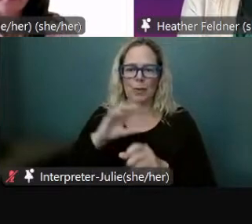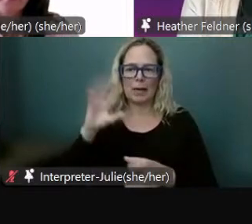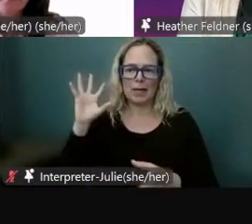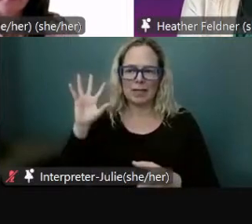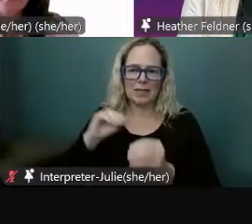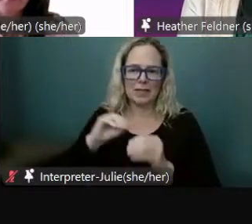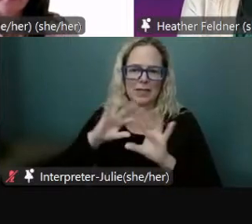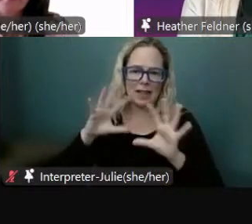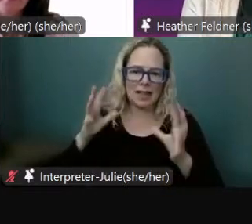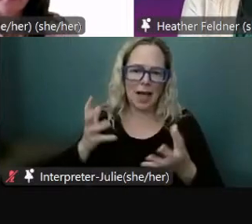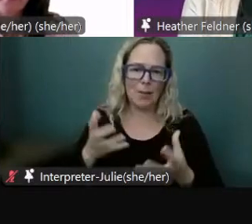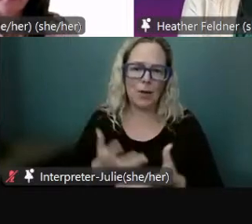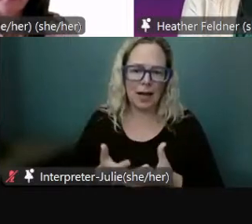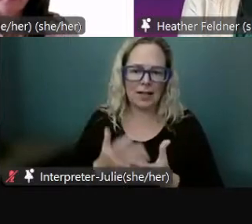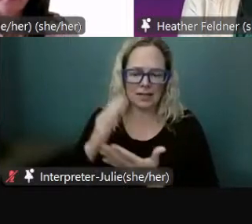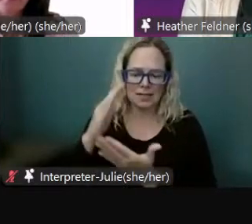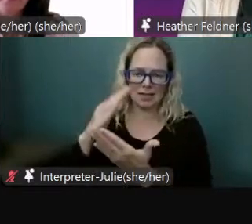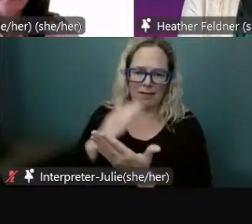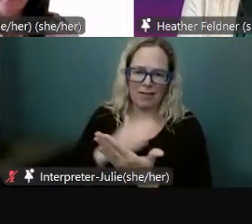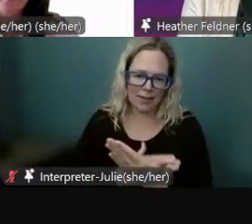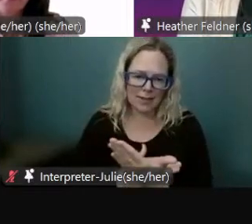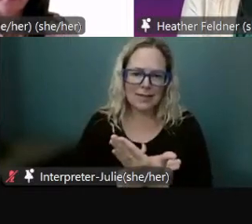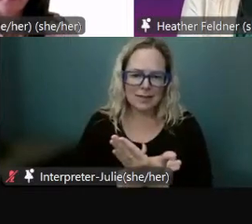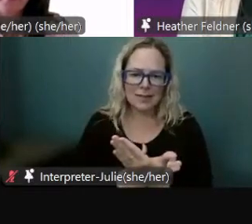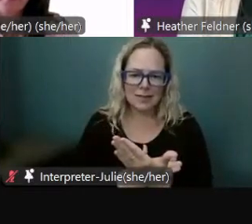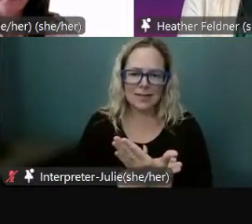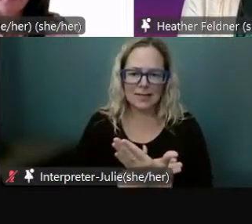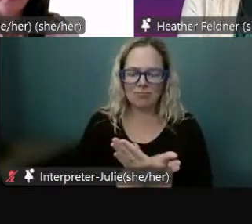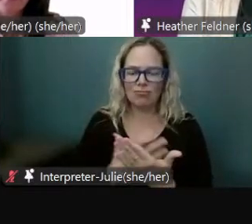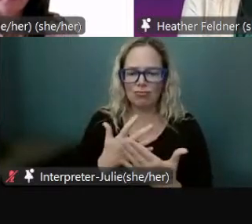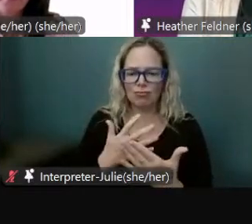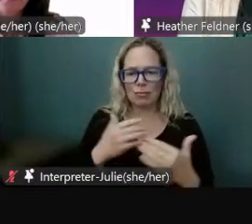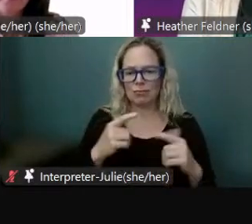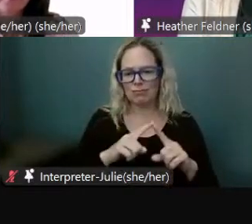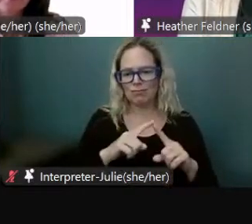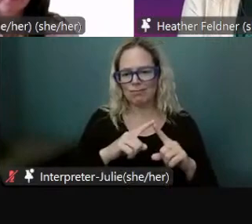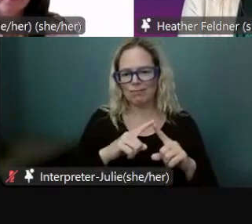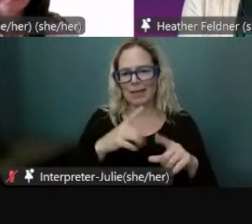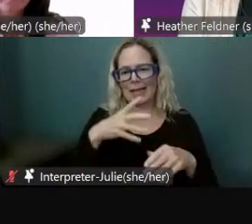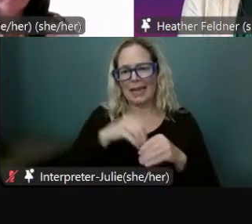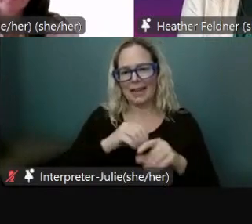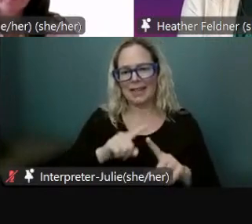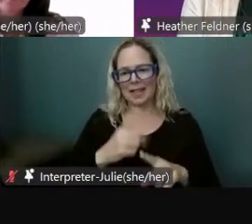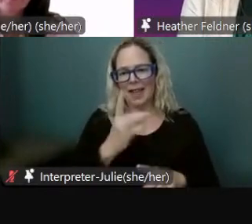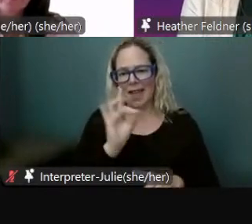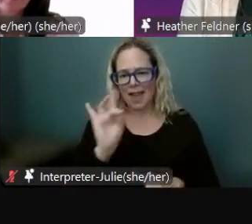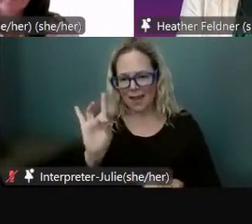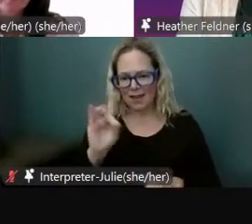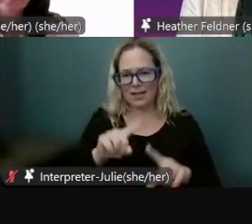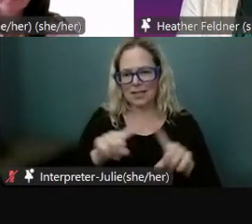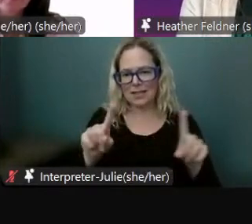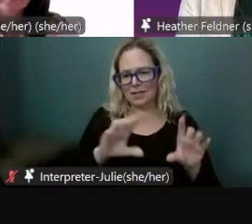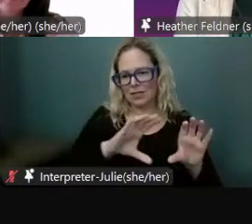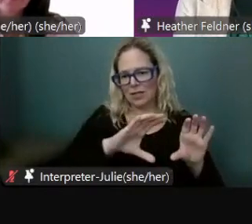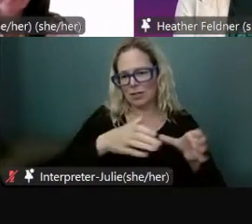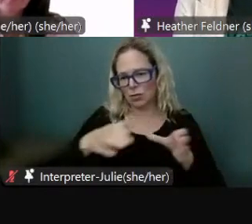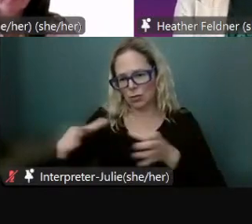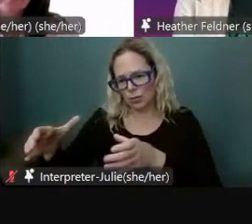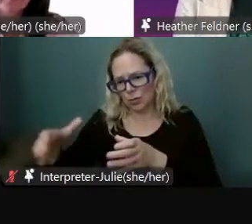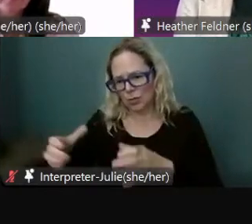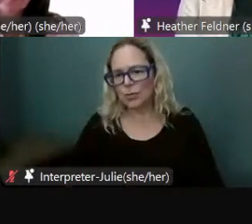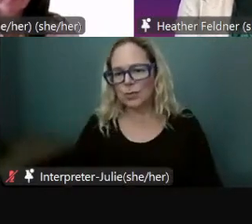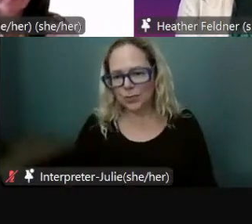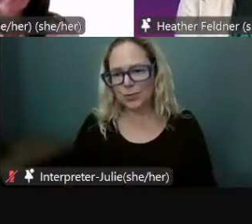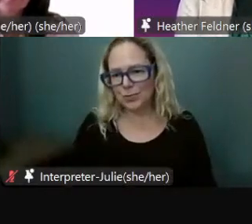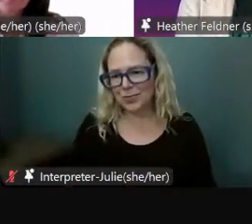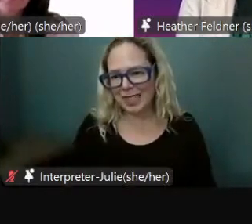list of occupations categorized into those 8 groups. So yeah,